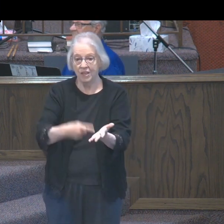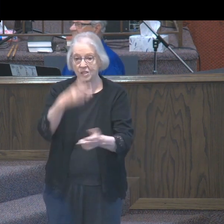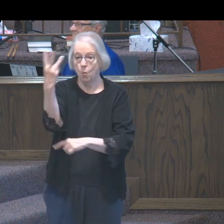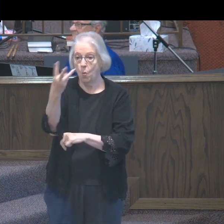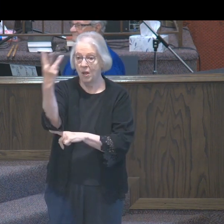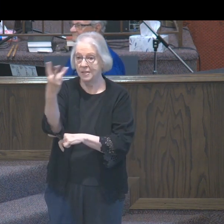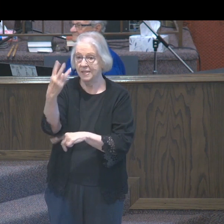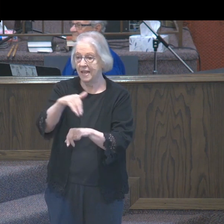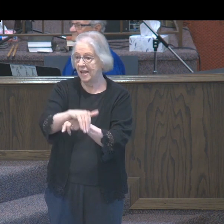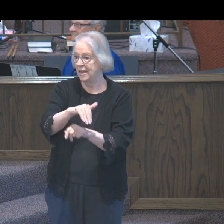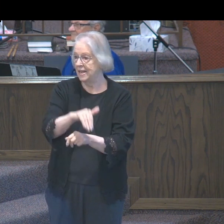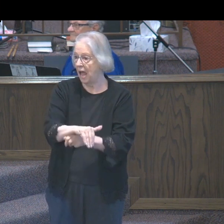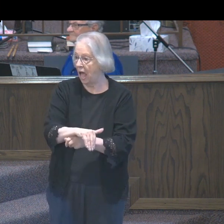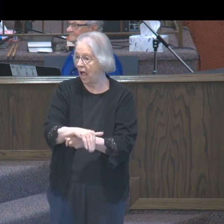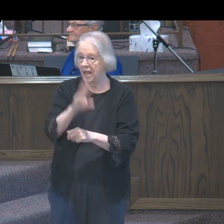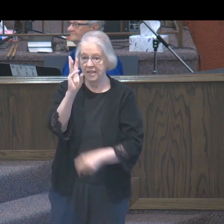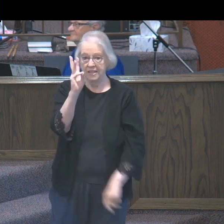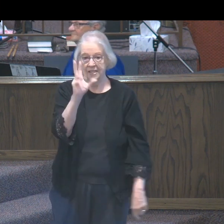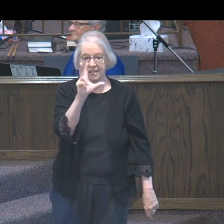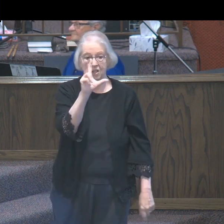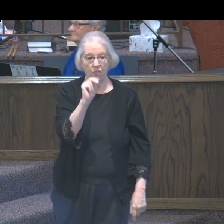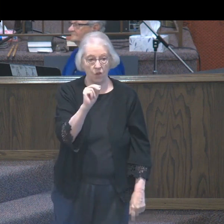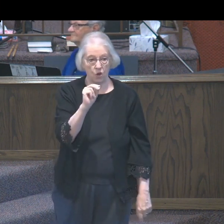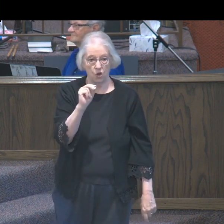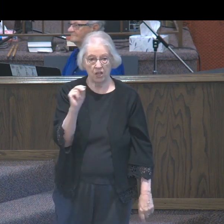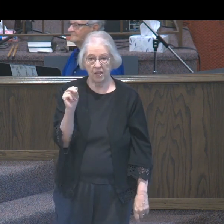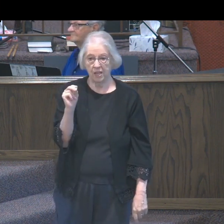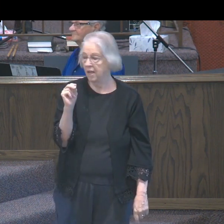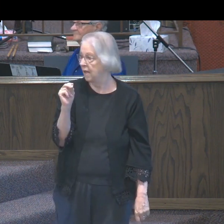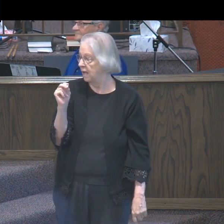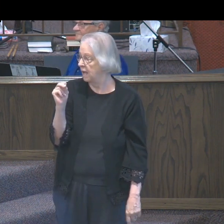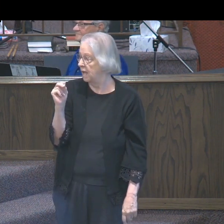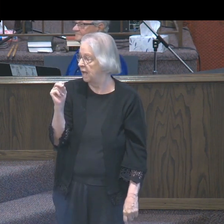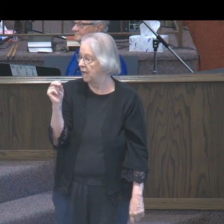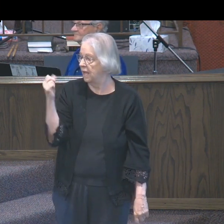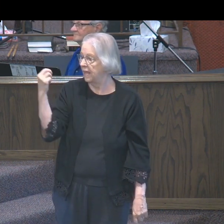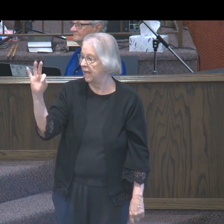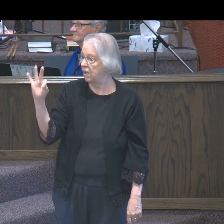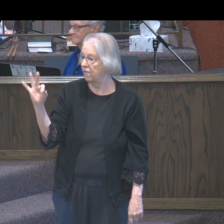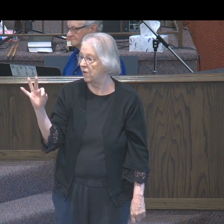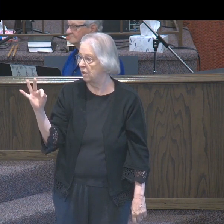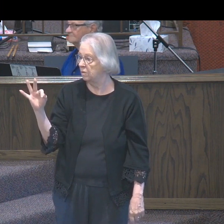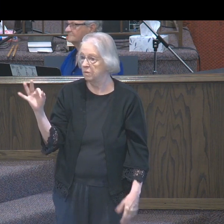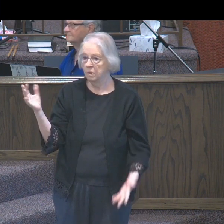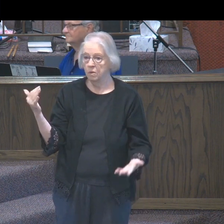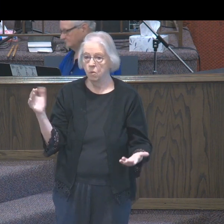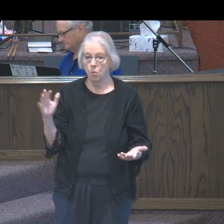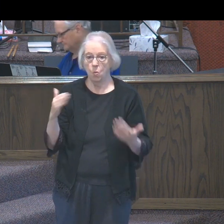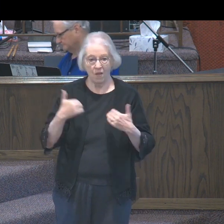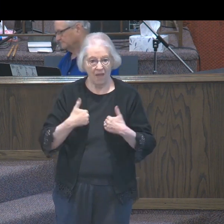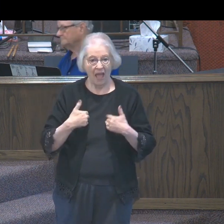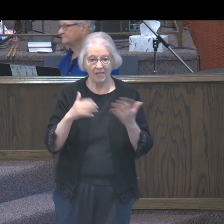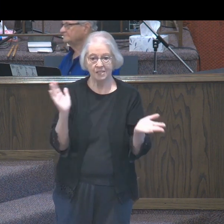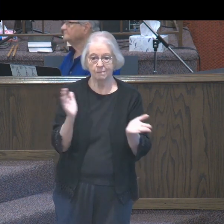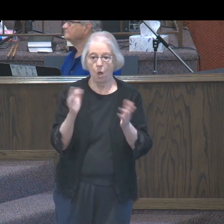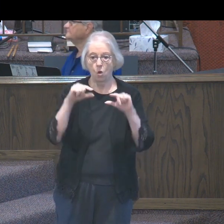This Wednesday night, September the 15th at 6:30. If you have been a small group Bible study leader before we had to shut down